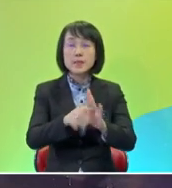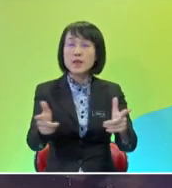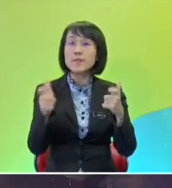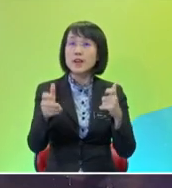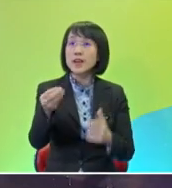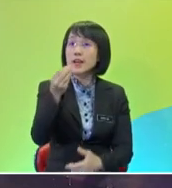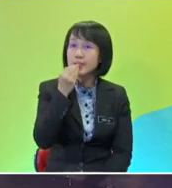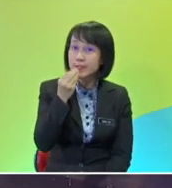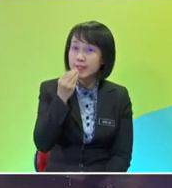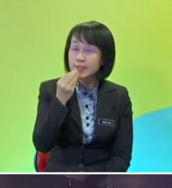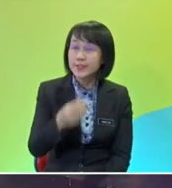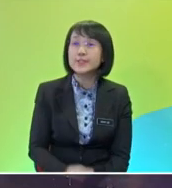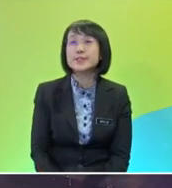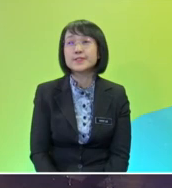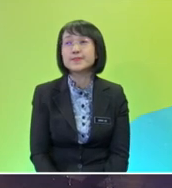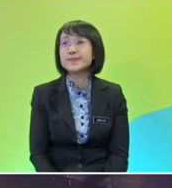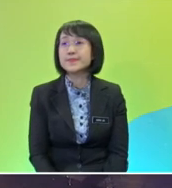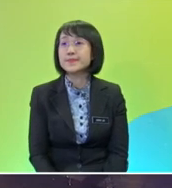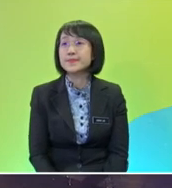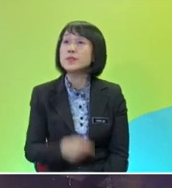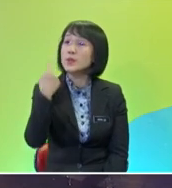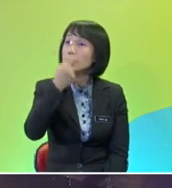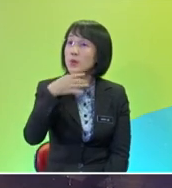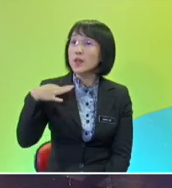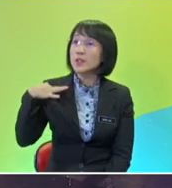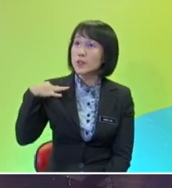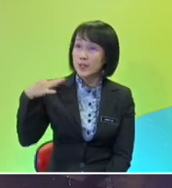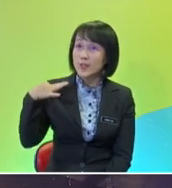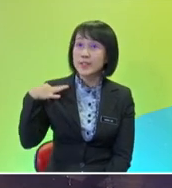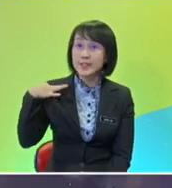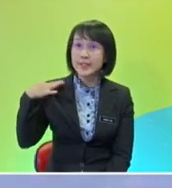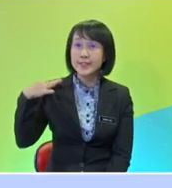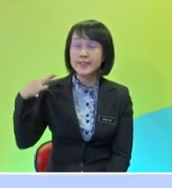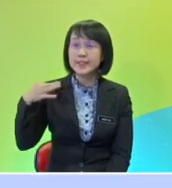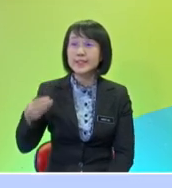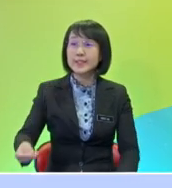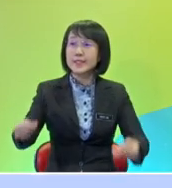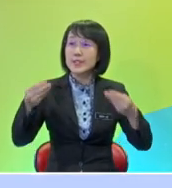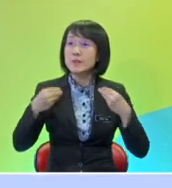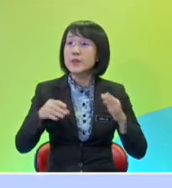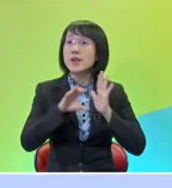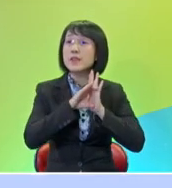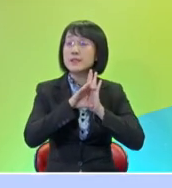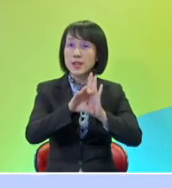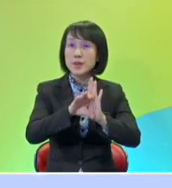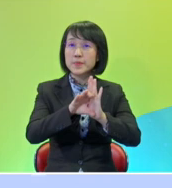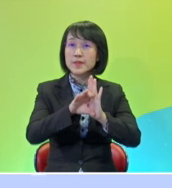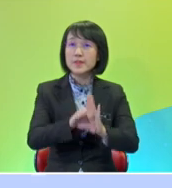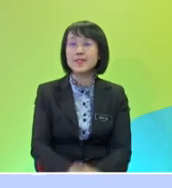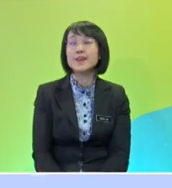food. Any volunteers to give me the examples of fast food? Perhaps those you have eaten